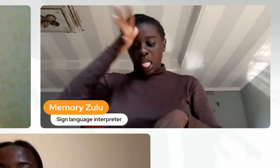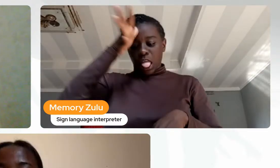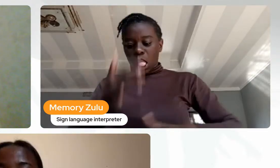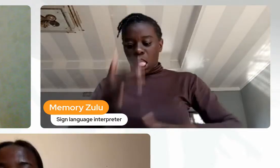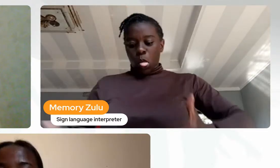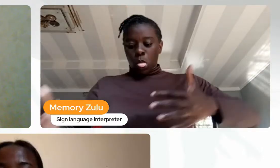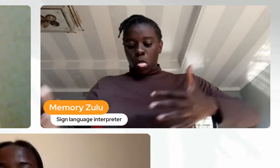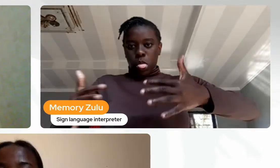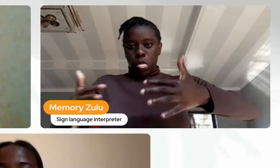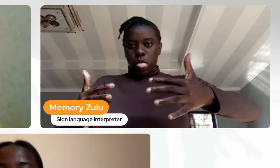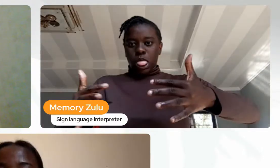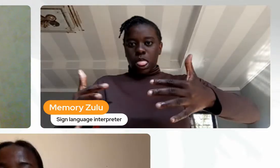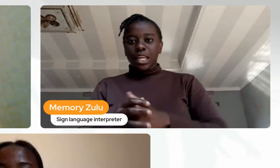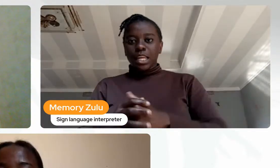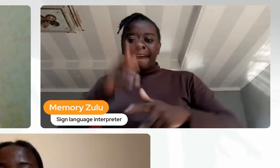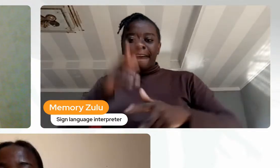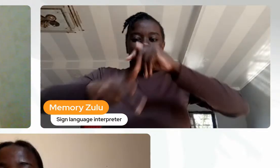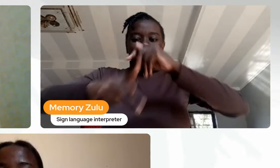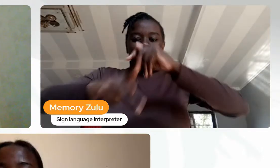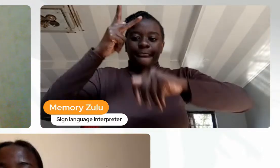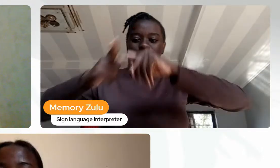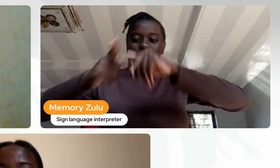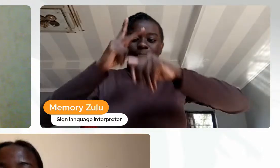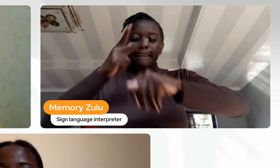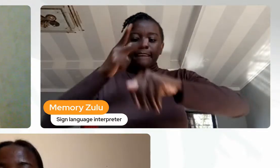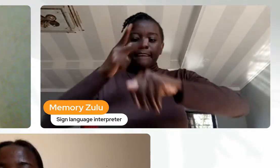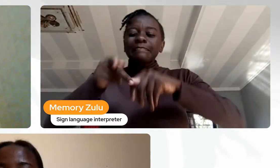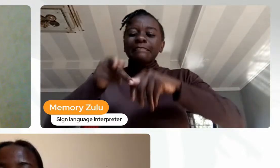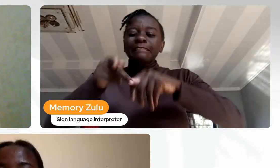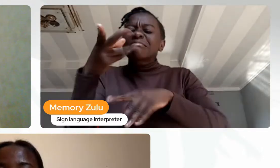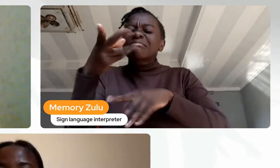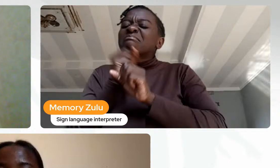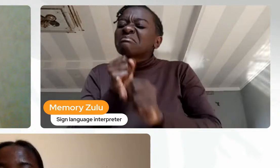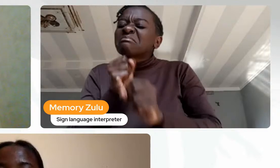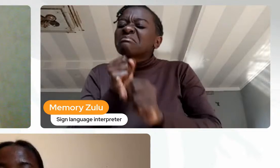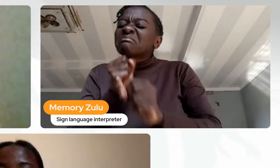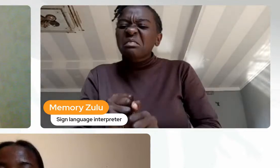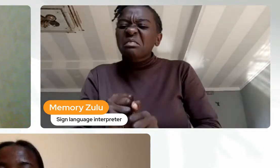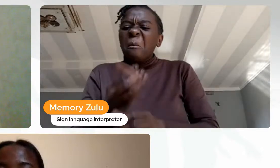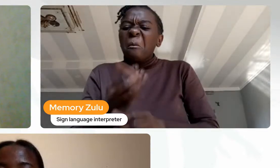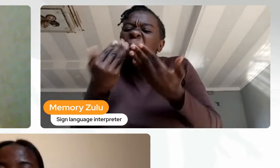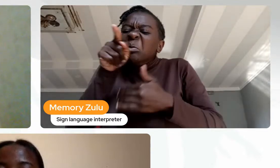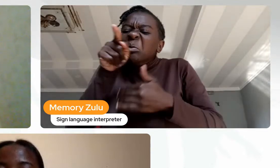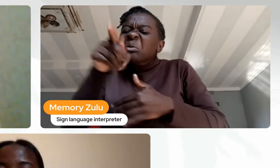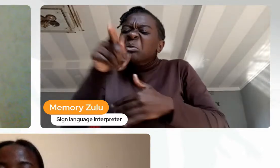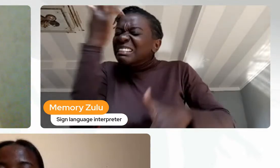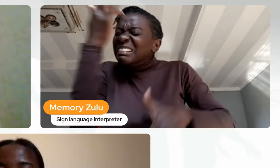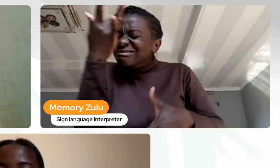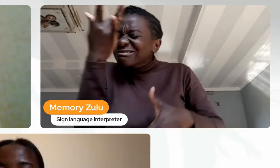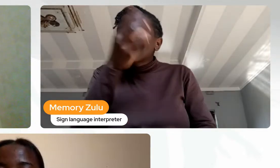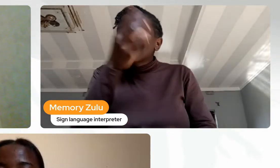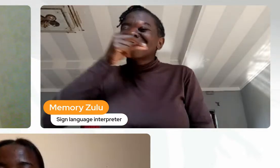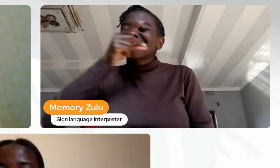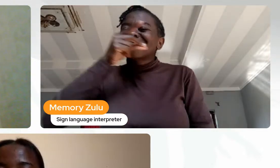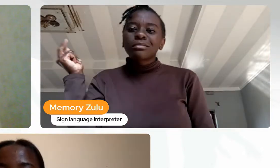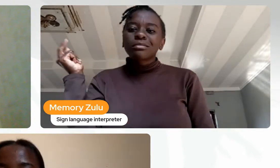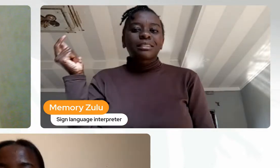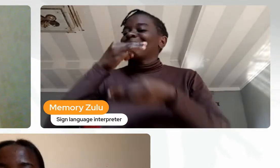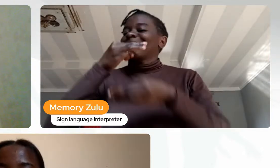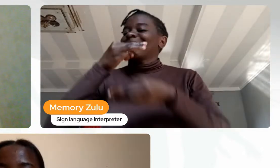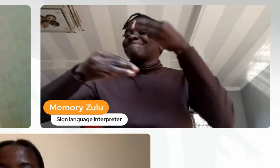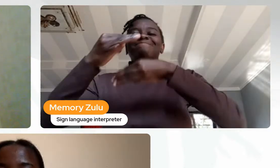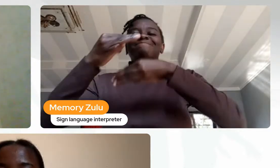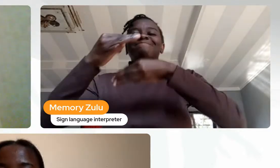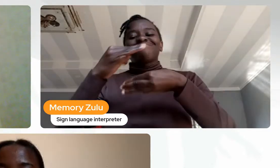use the condom consistently and correctly. But there is inconsistency.